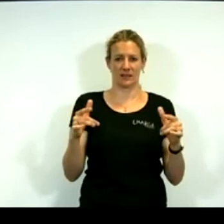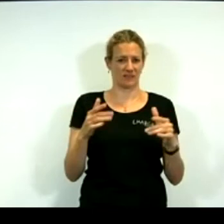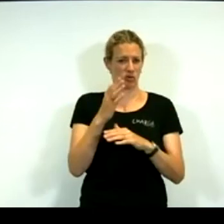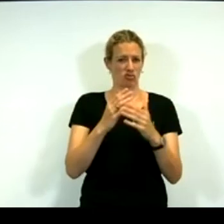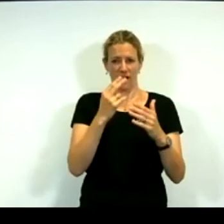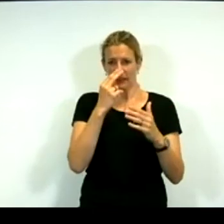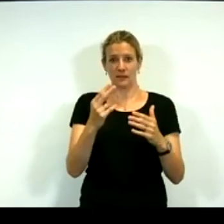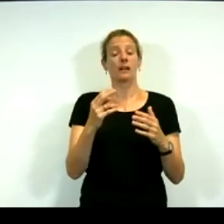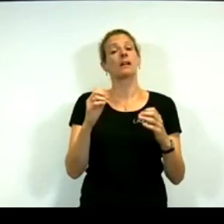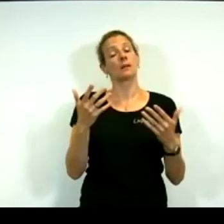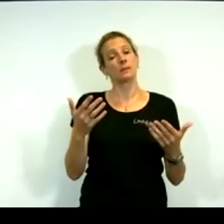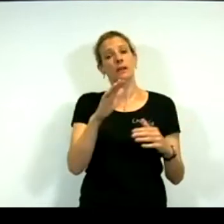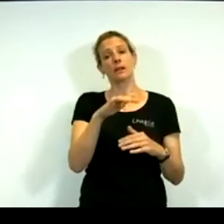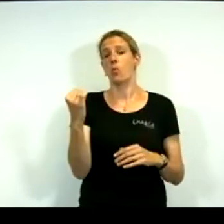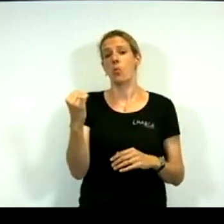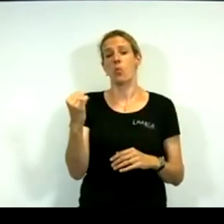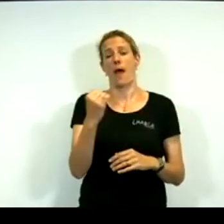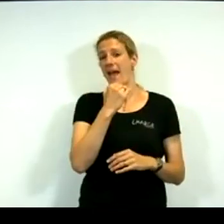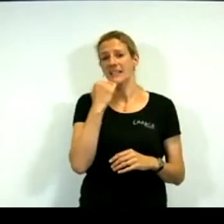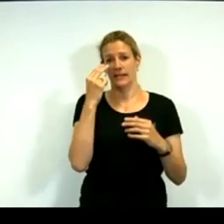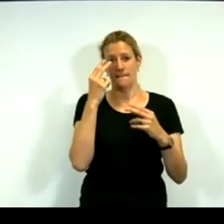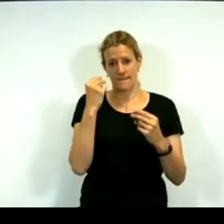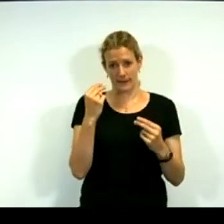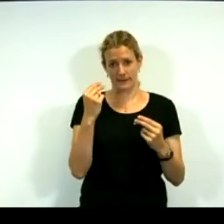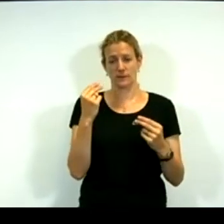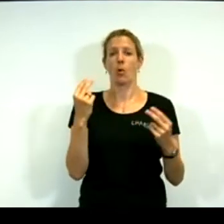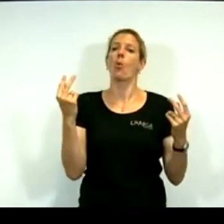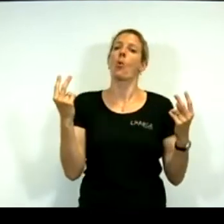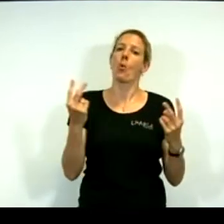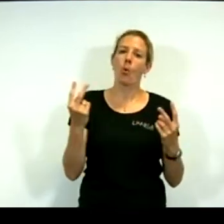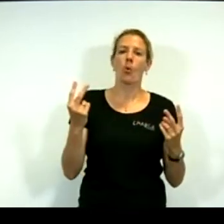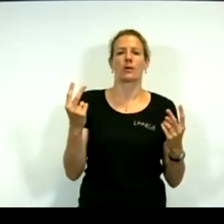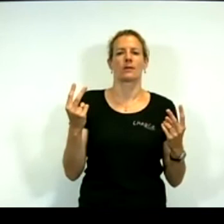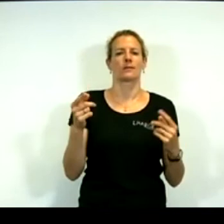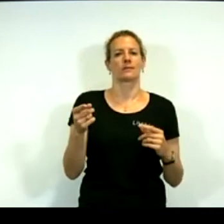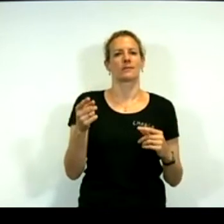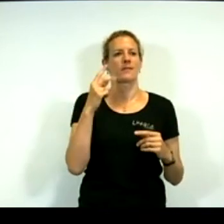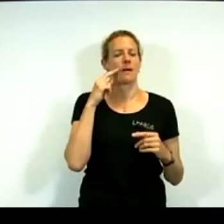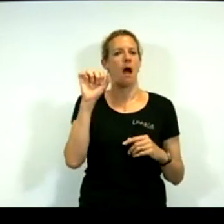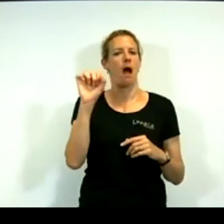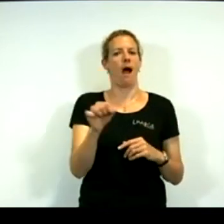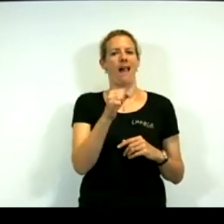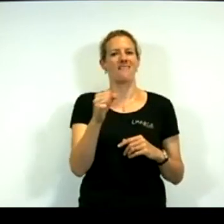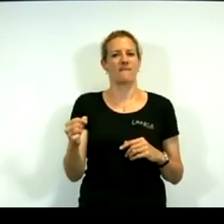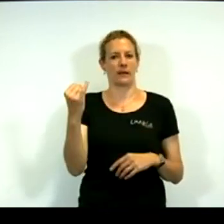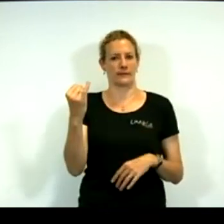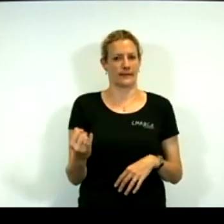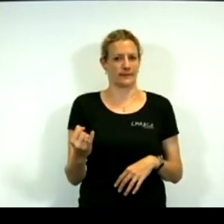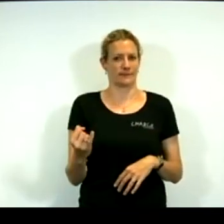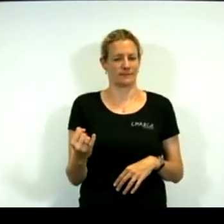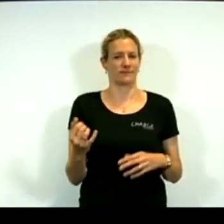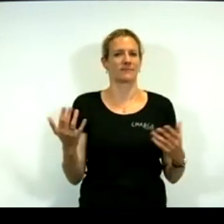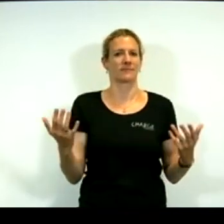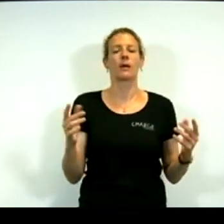are alpha children. They are powerful self-advocates. They're